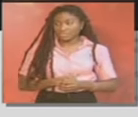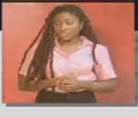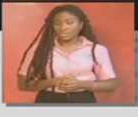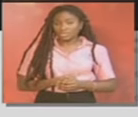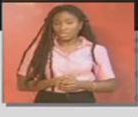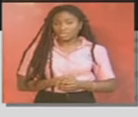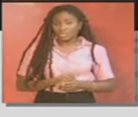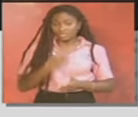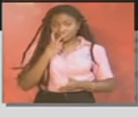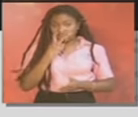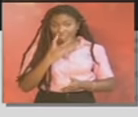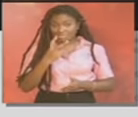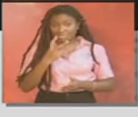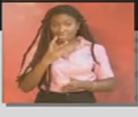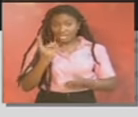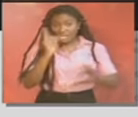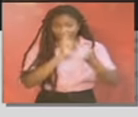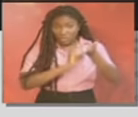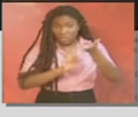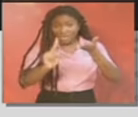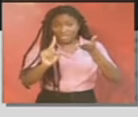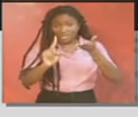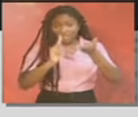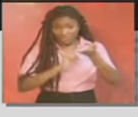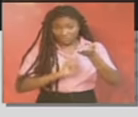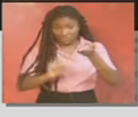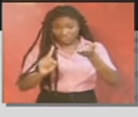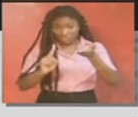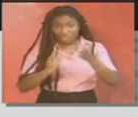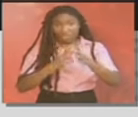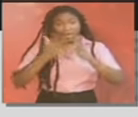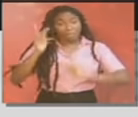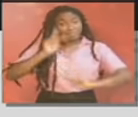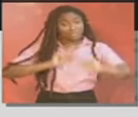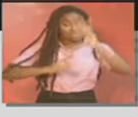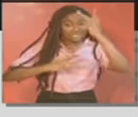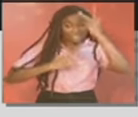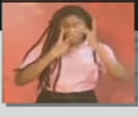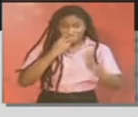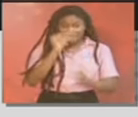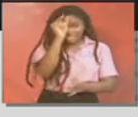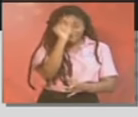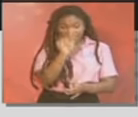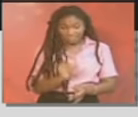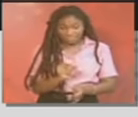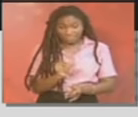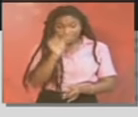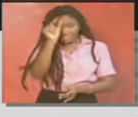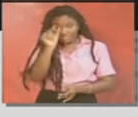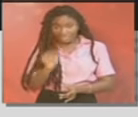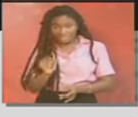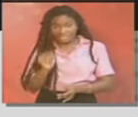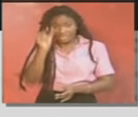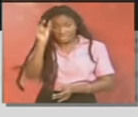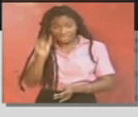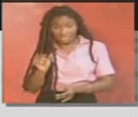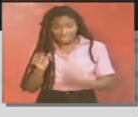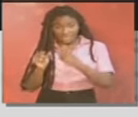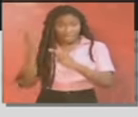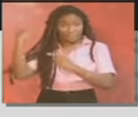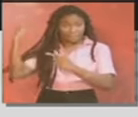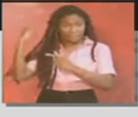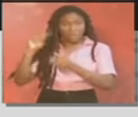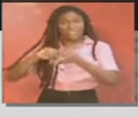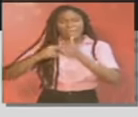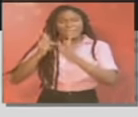data over weekly periods instead of daily. So the skinnier bars in the previous epicurve were